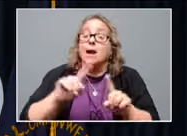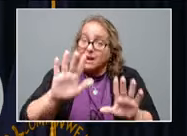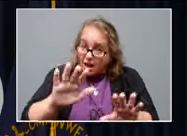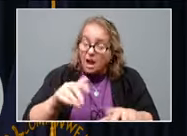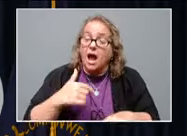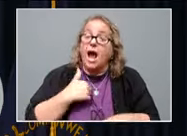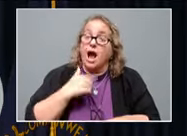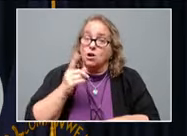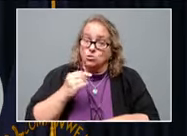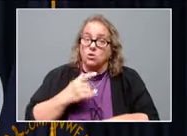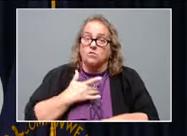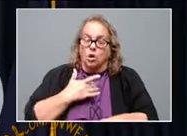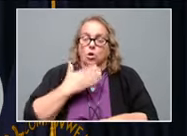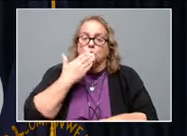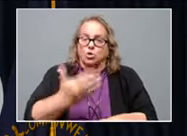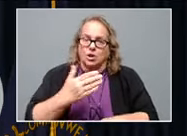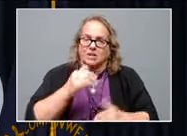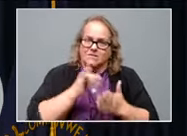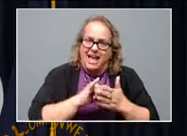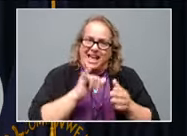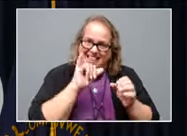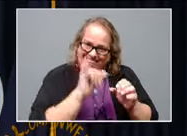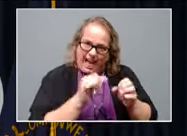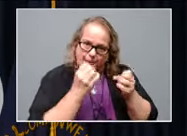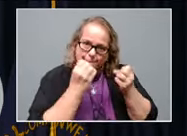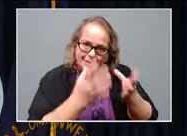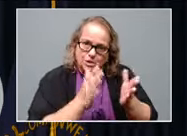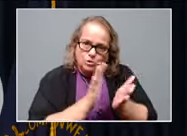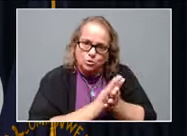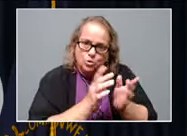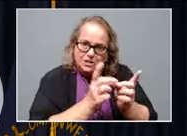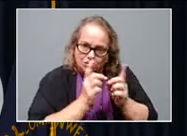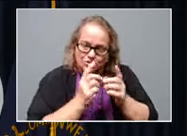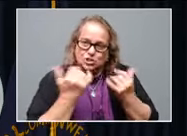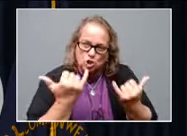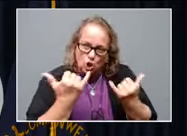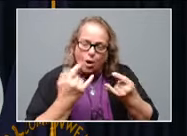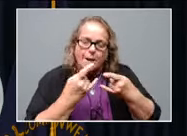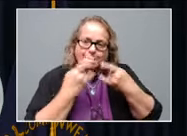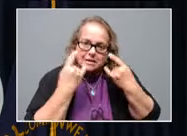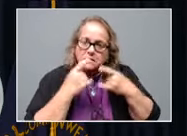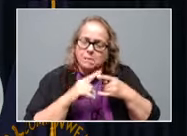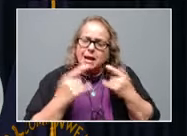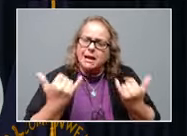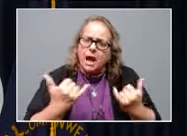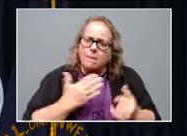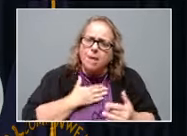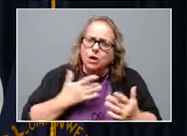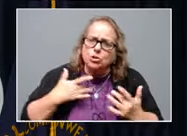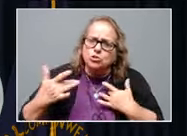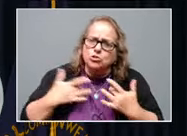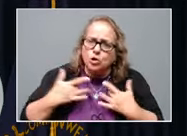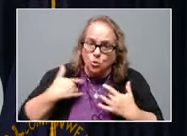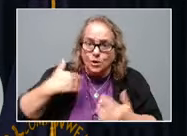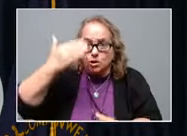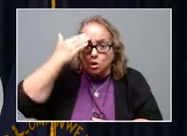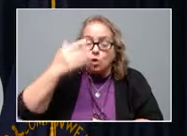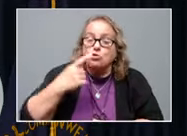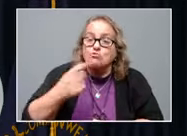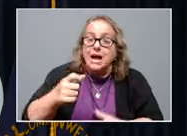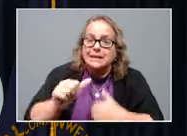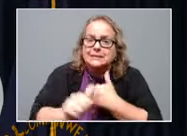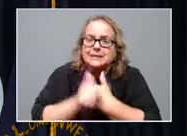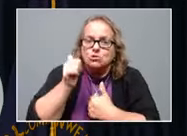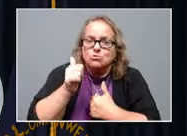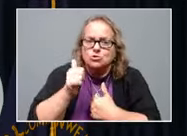many school districts are currently masking. But my concern, Al, is we know that red is dangerous. Well, orange is